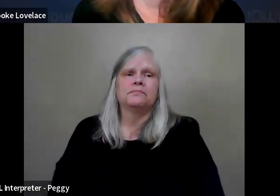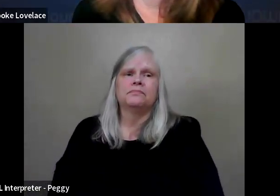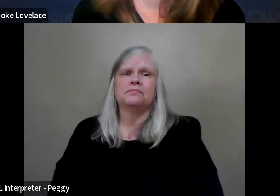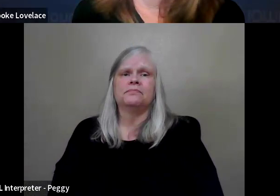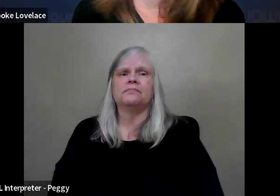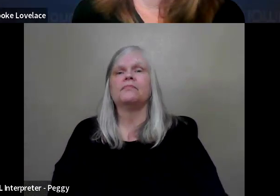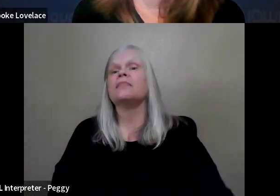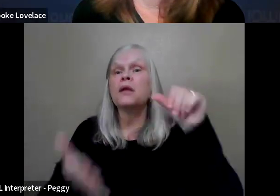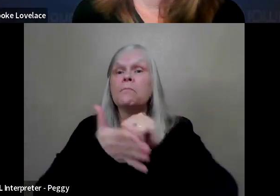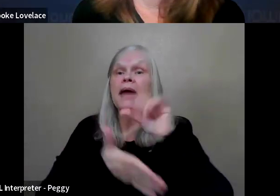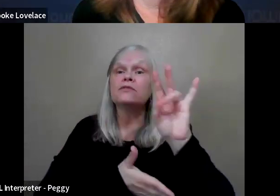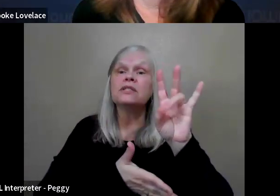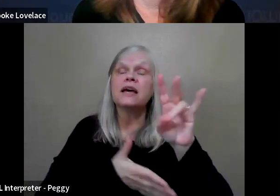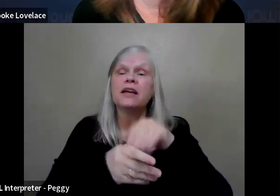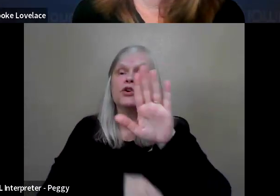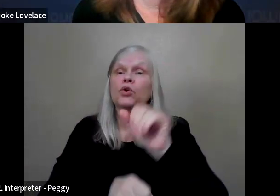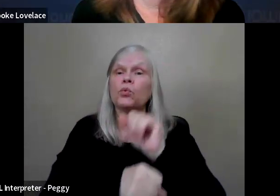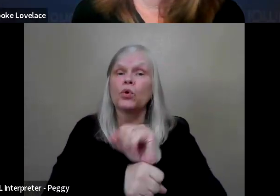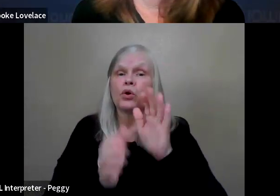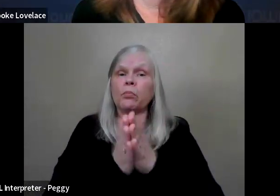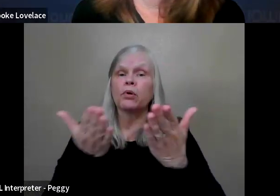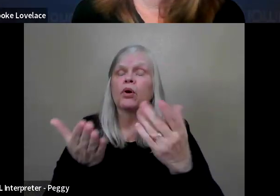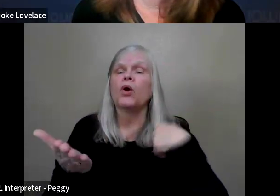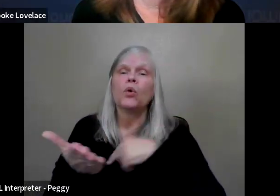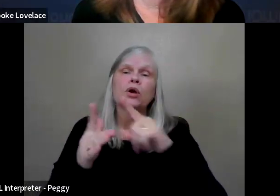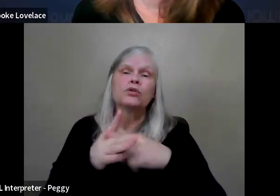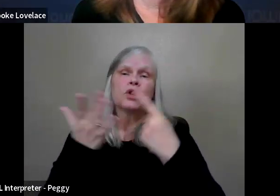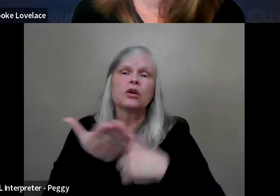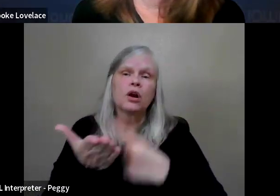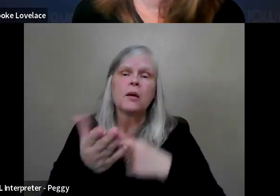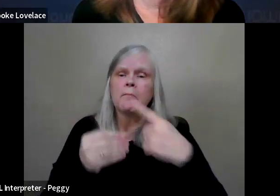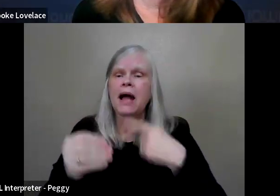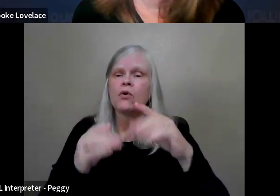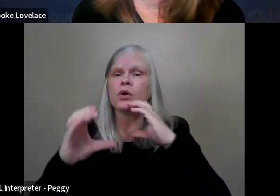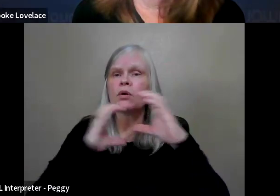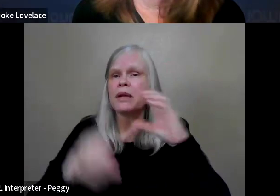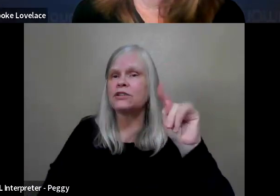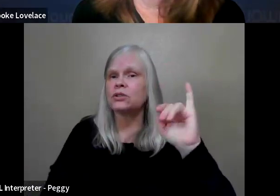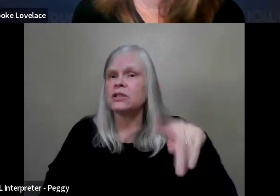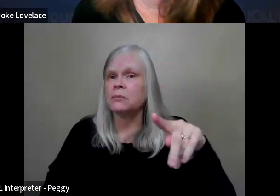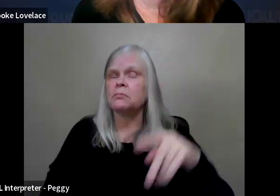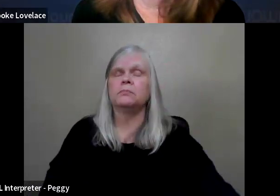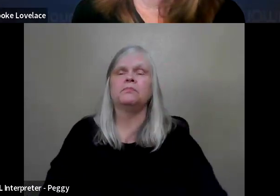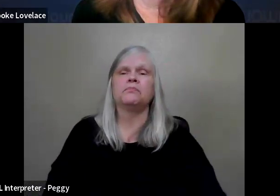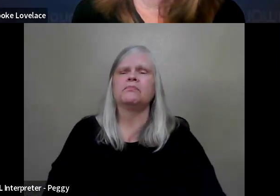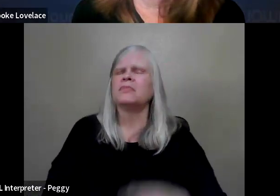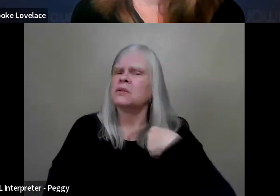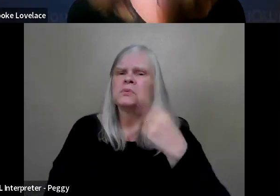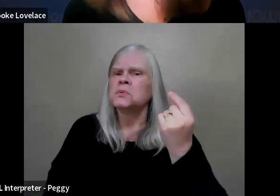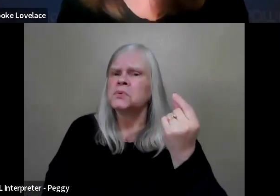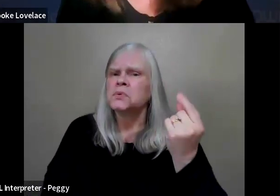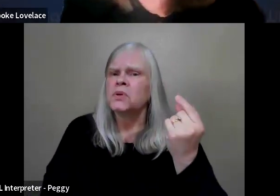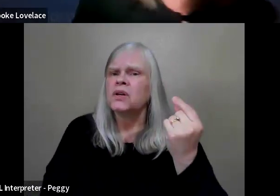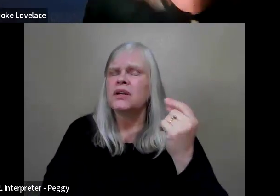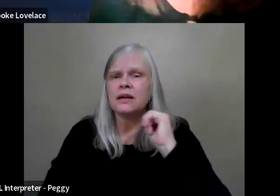Next, on page 7 of your workbook, we are going to start talking about communication tips. So what can we do